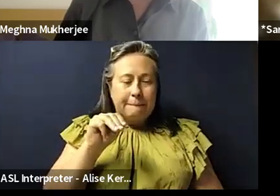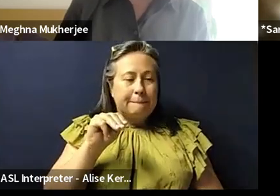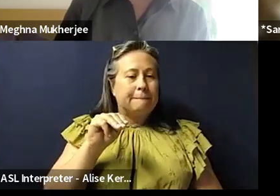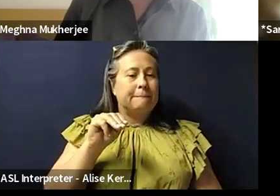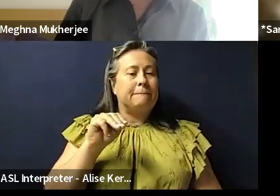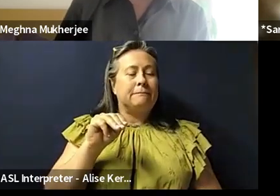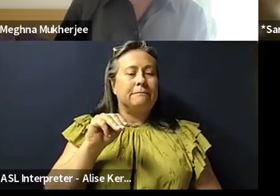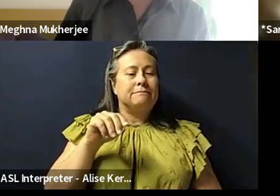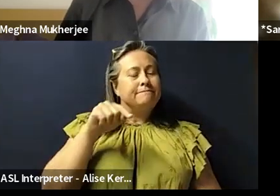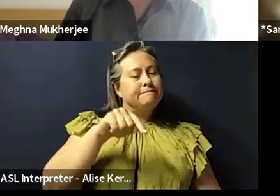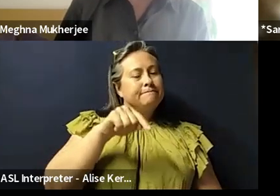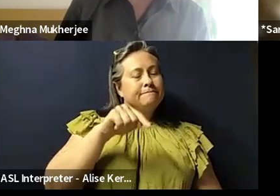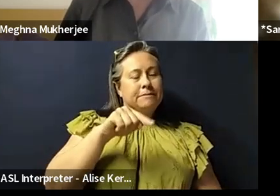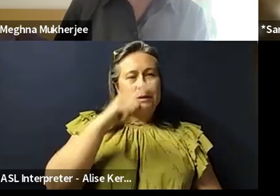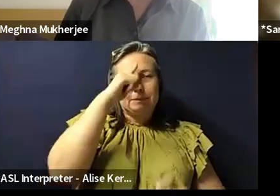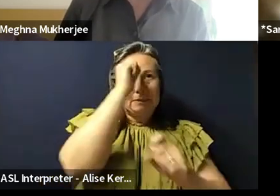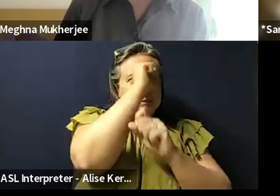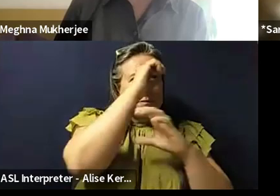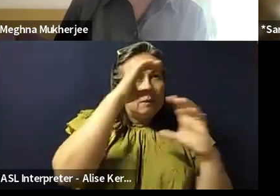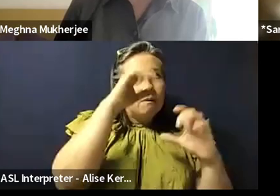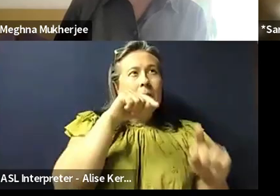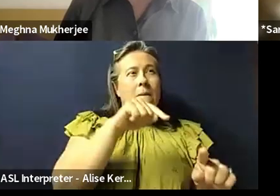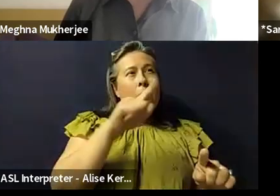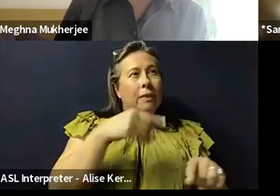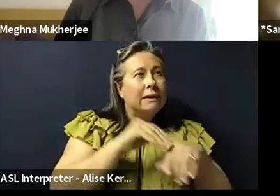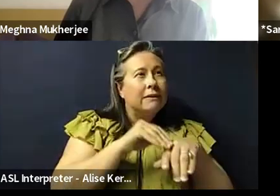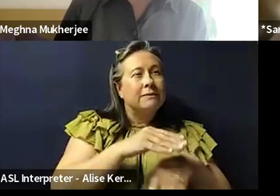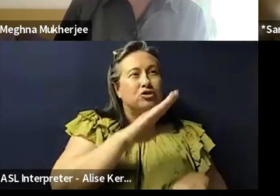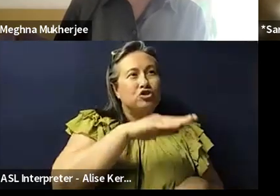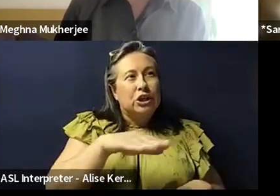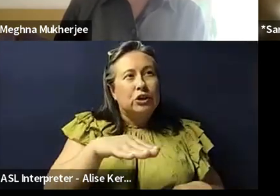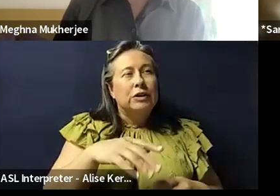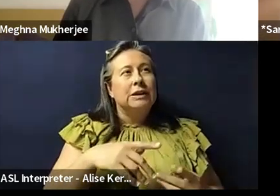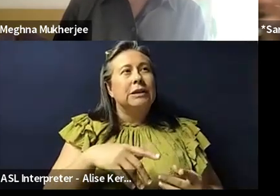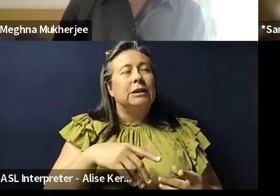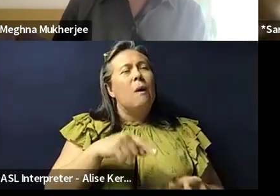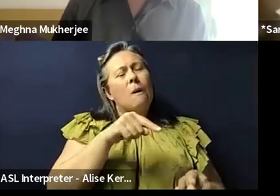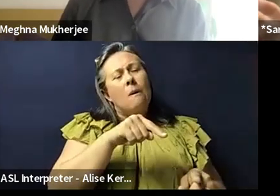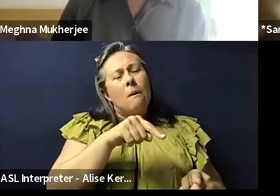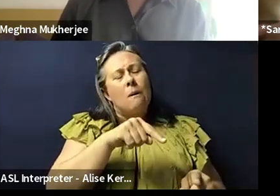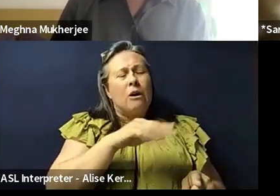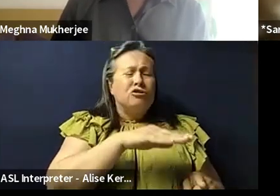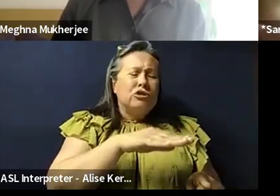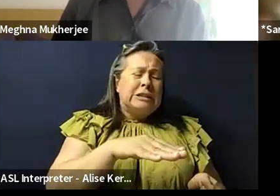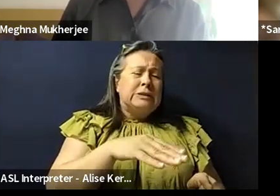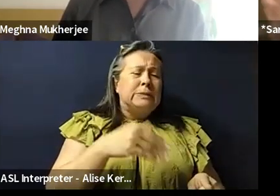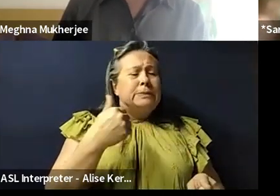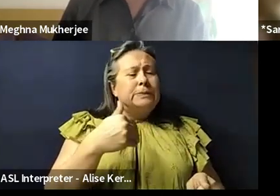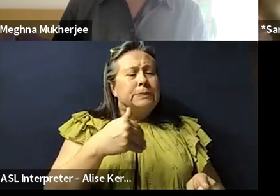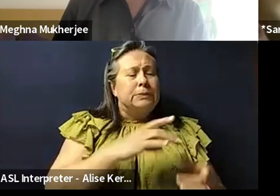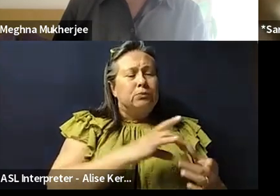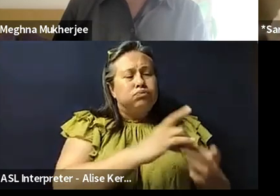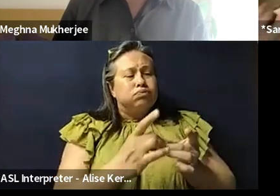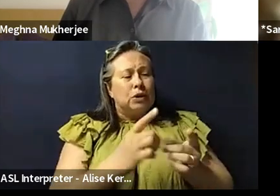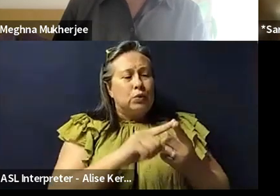this imagination of it being something that affects children, and that it's sort of the children are thought of in relation to their